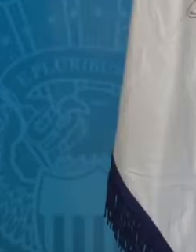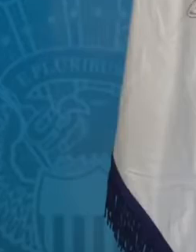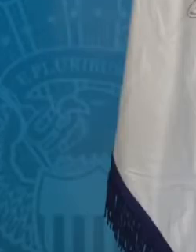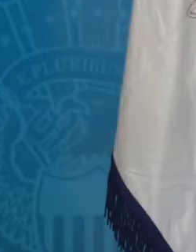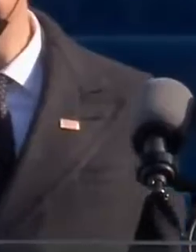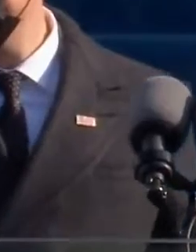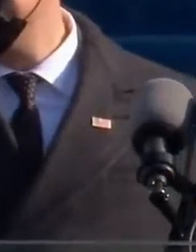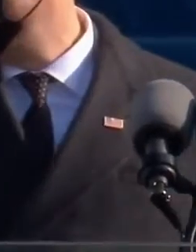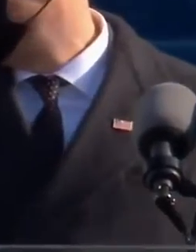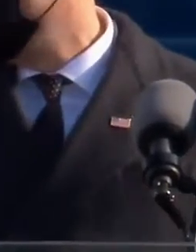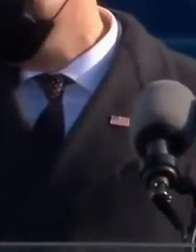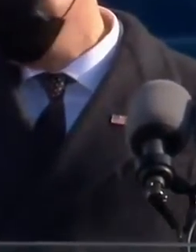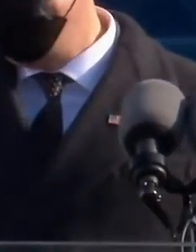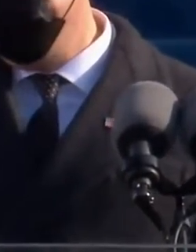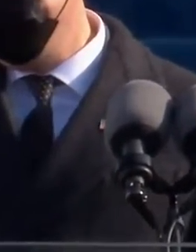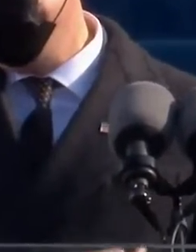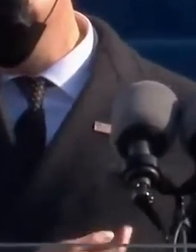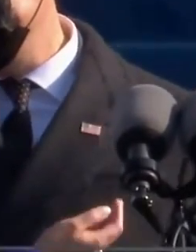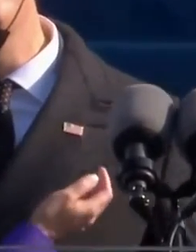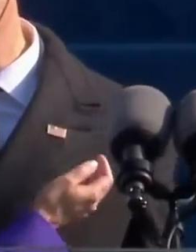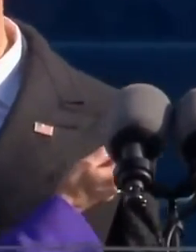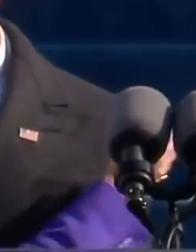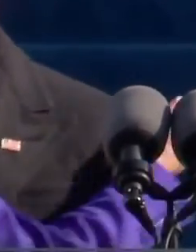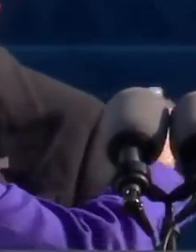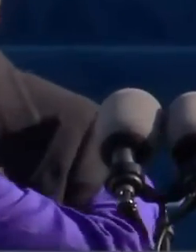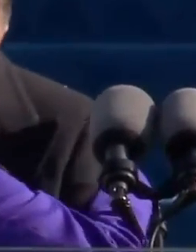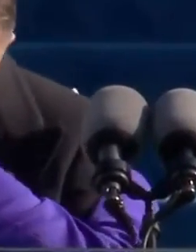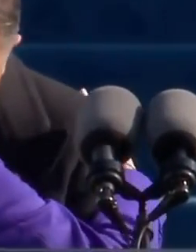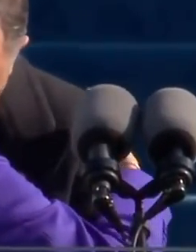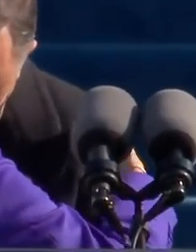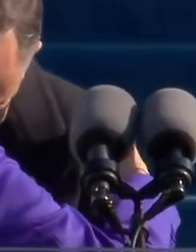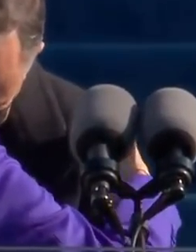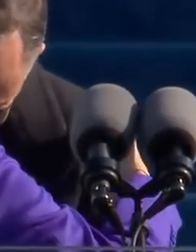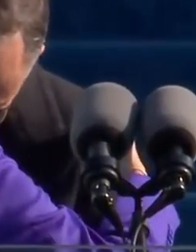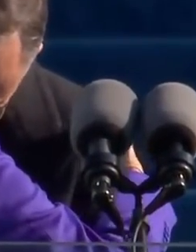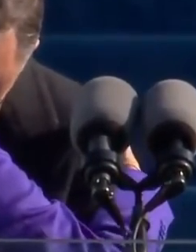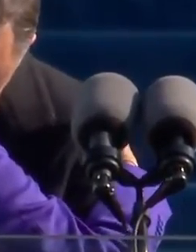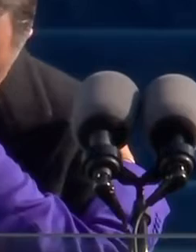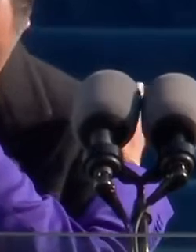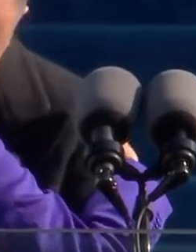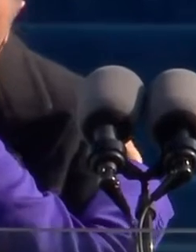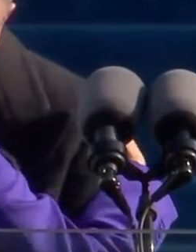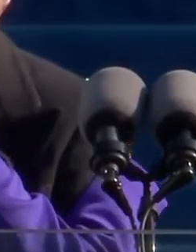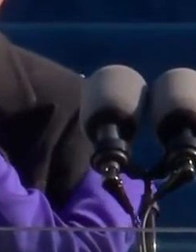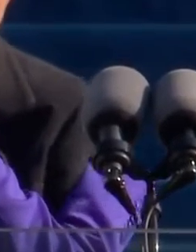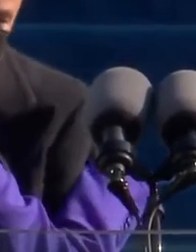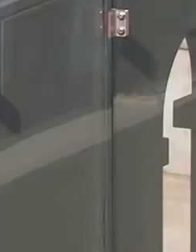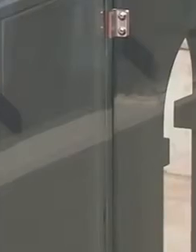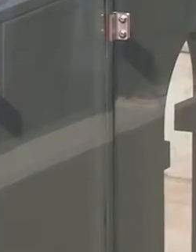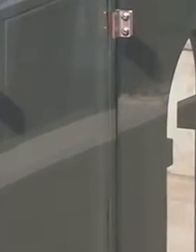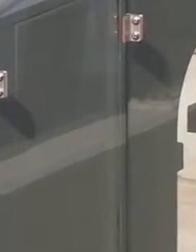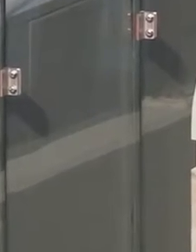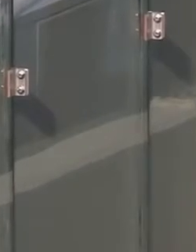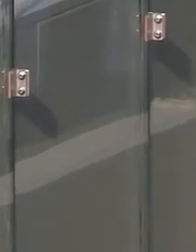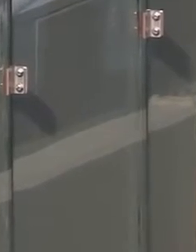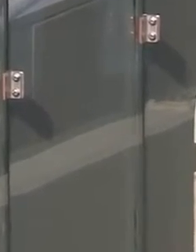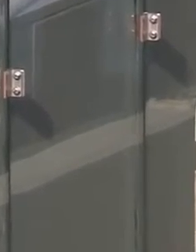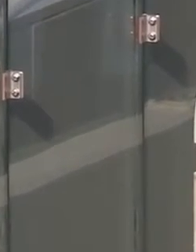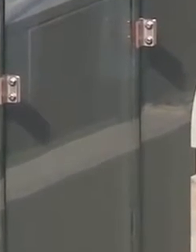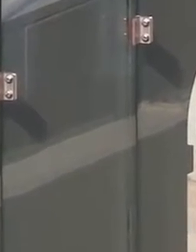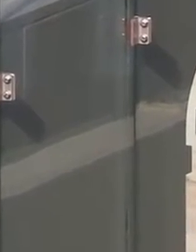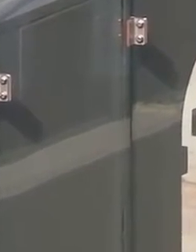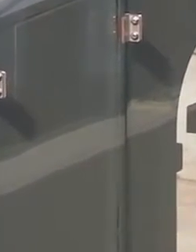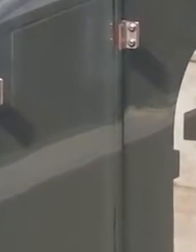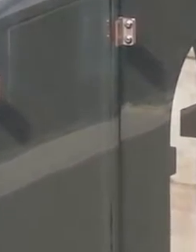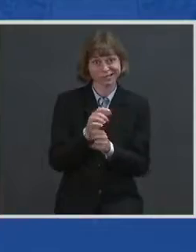be accompanied by her husband, the nation's first second gentleman, who plans to break off for separate events in Las Vegas on Monday and New